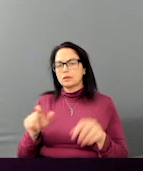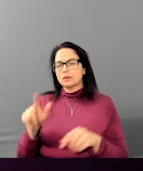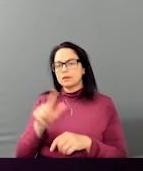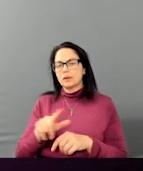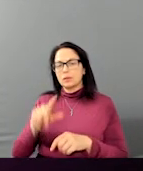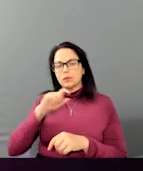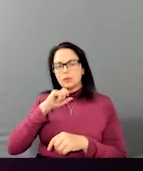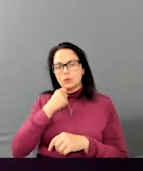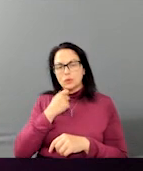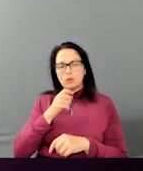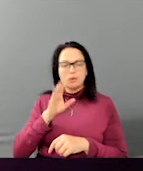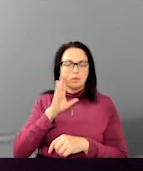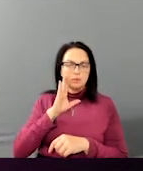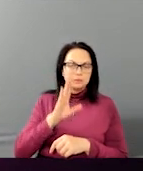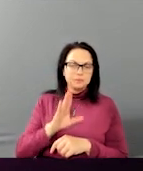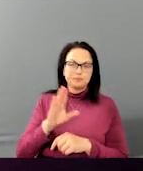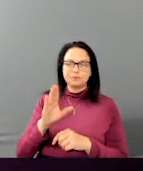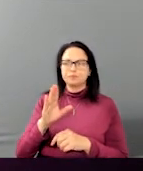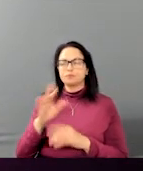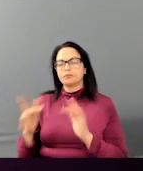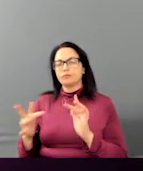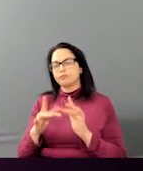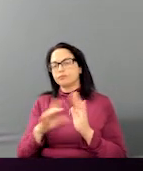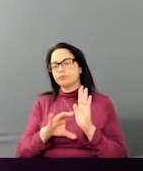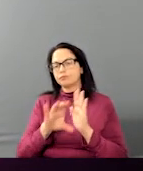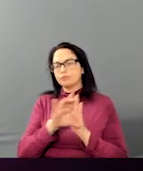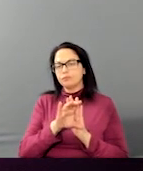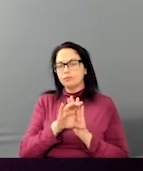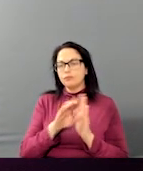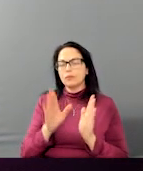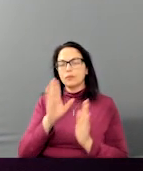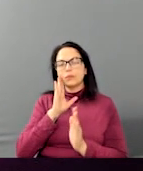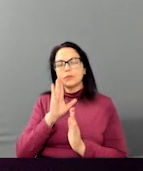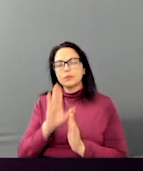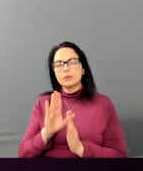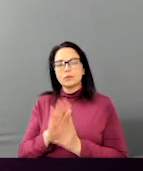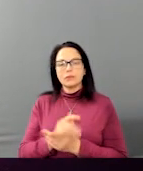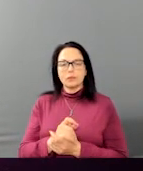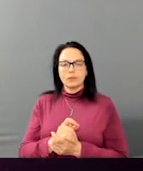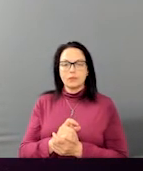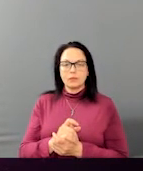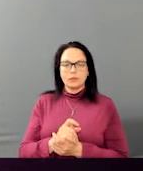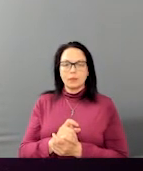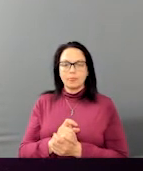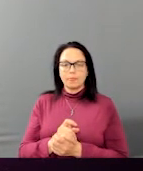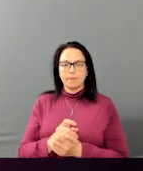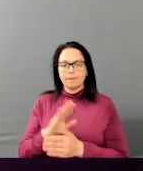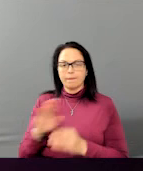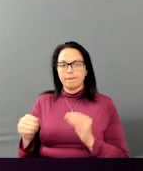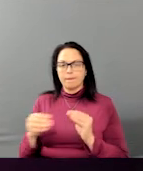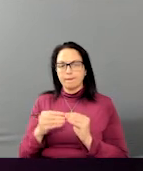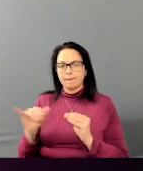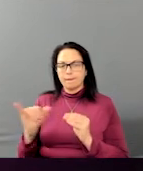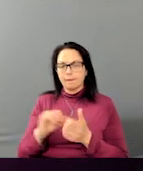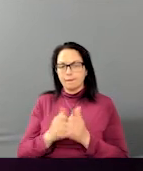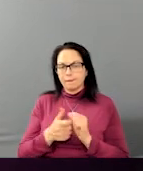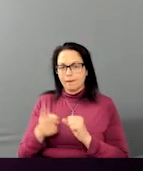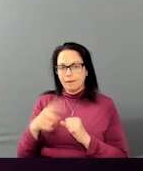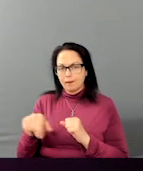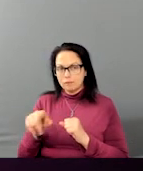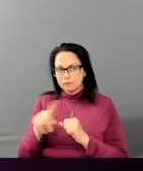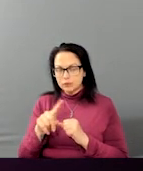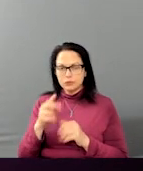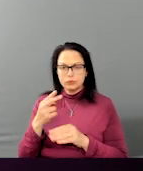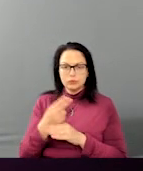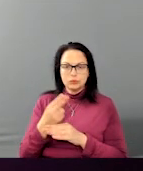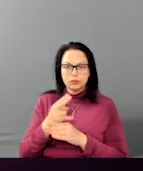actually do each character really fast, but it'll do each character that way. So it's more like how our user is using it.